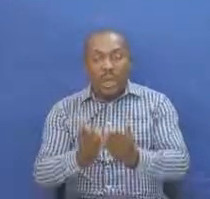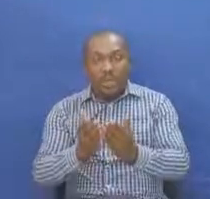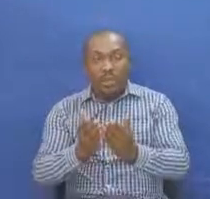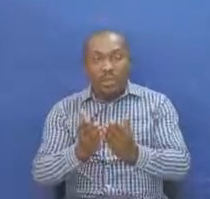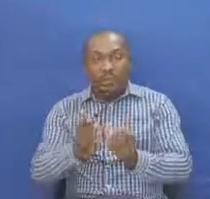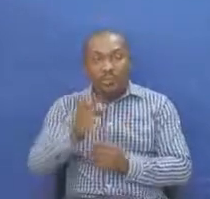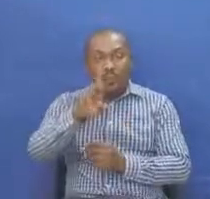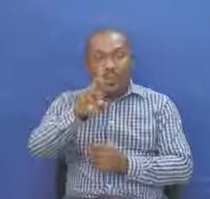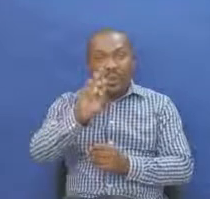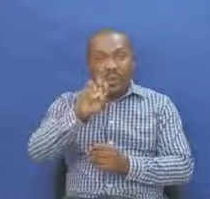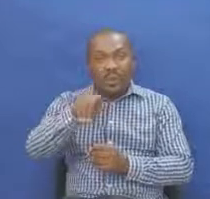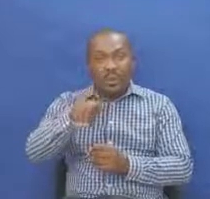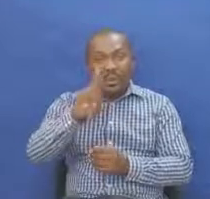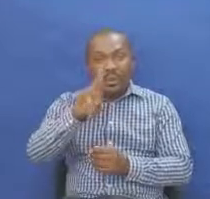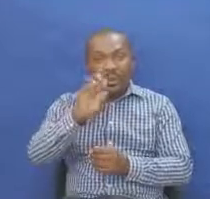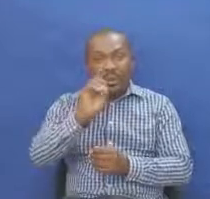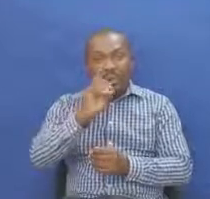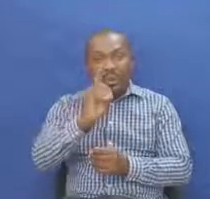organism was generated,